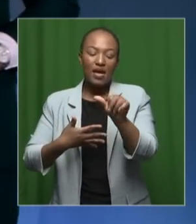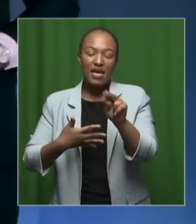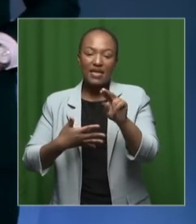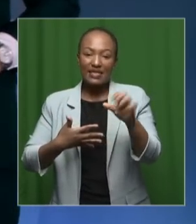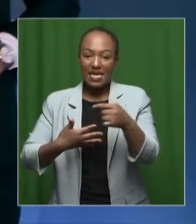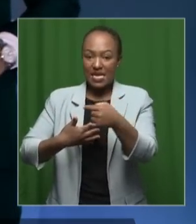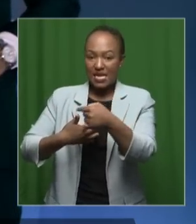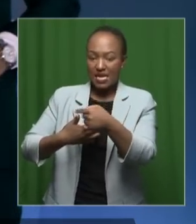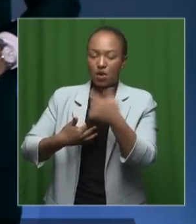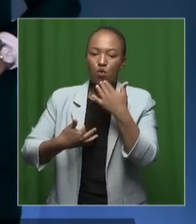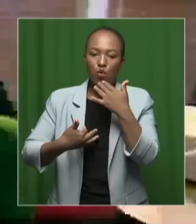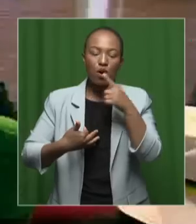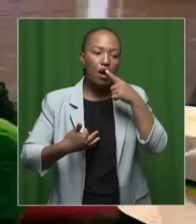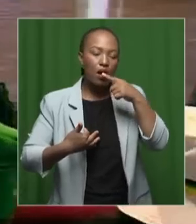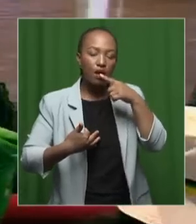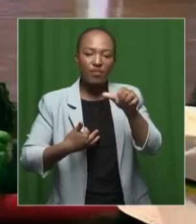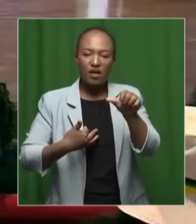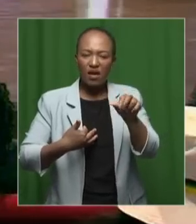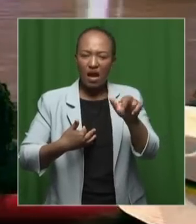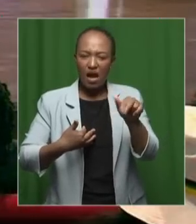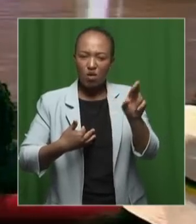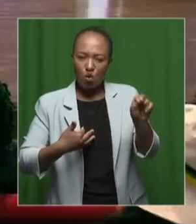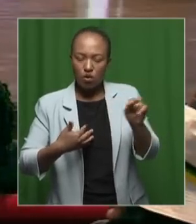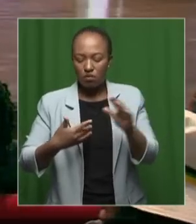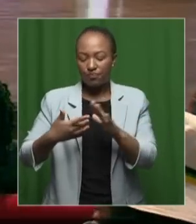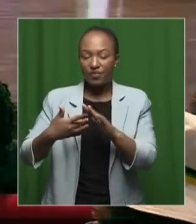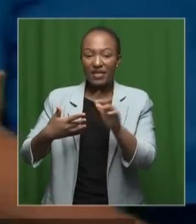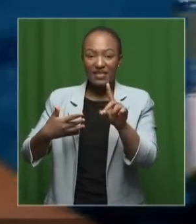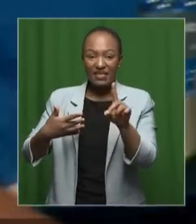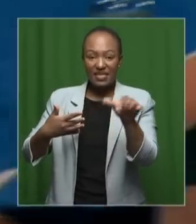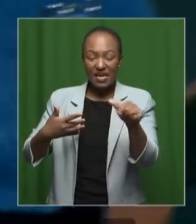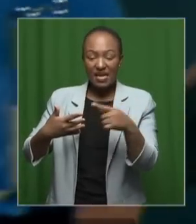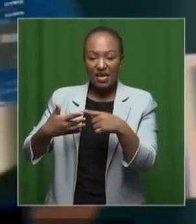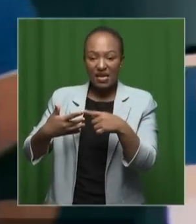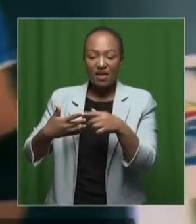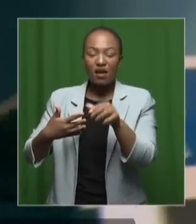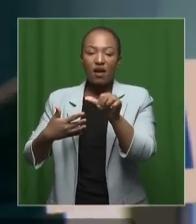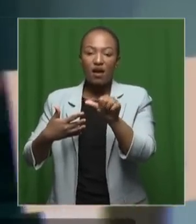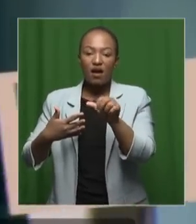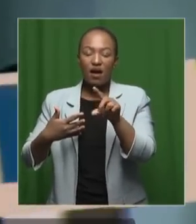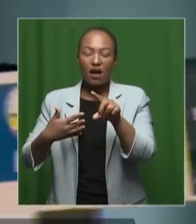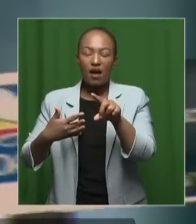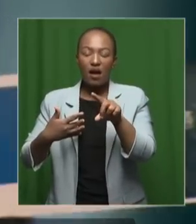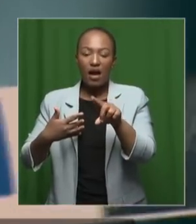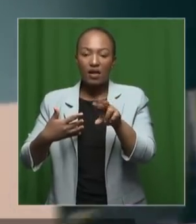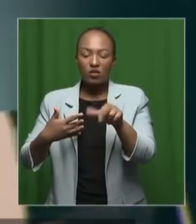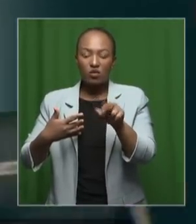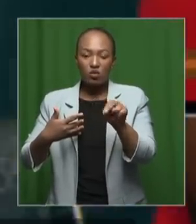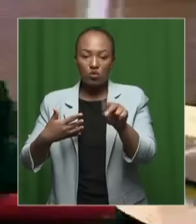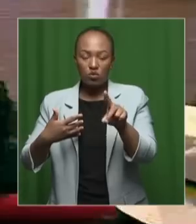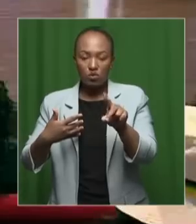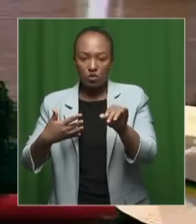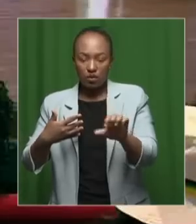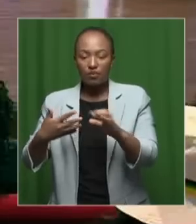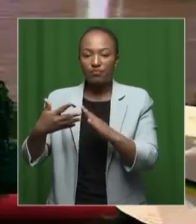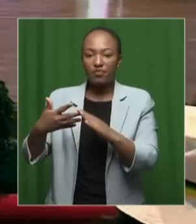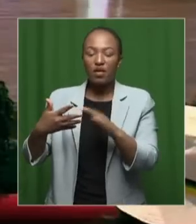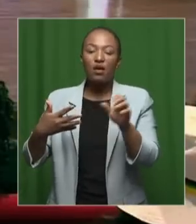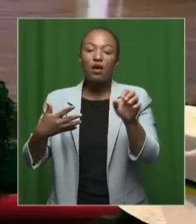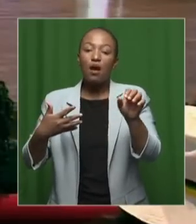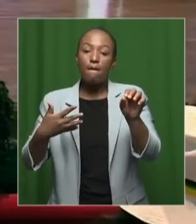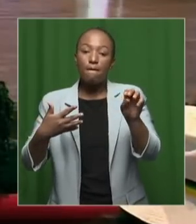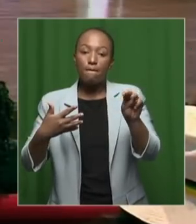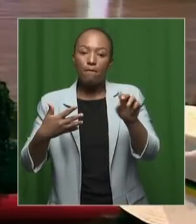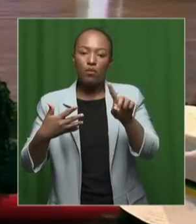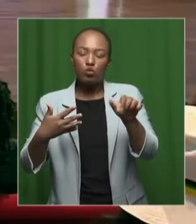Dr. Aaron Motsoaledi. From the Democratic Alliance, we have Mr. Adrian Roos. Mzwanele Manyi is representing the Economic Freedom Fighters.